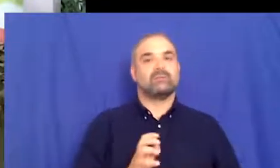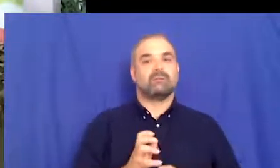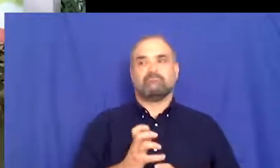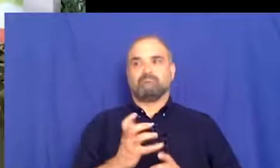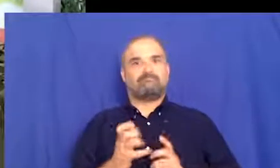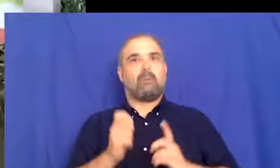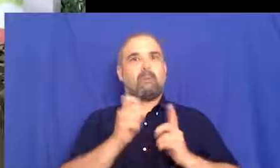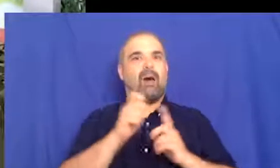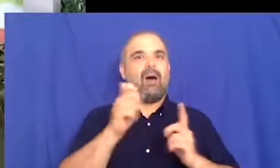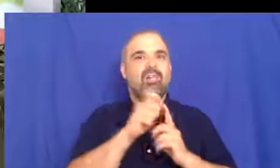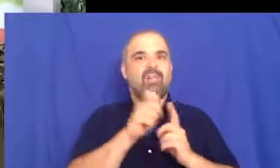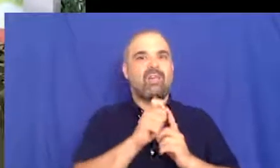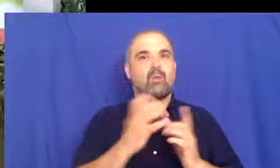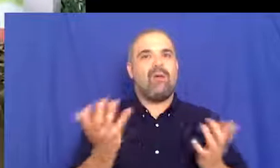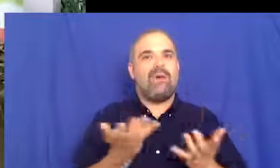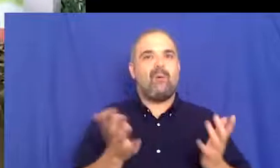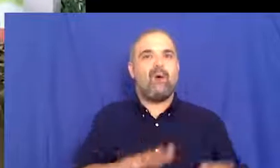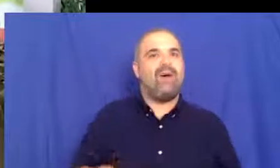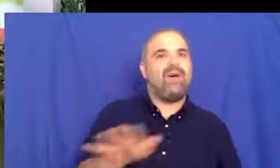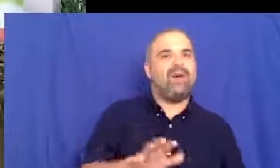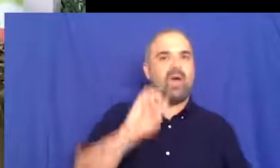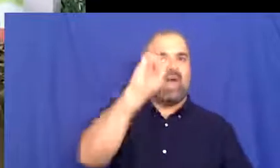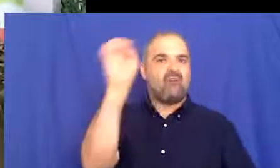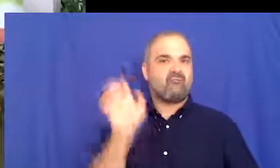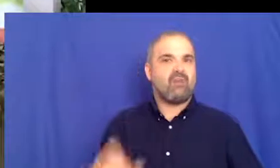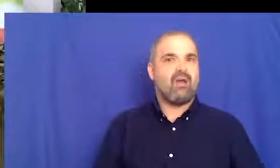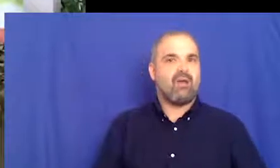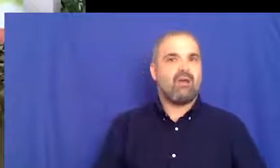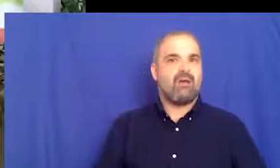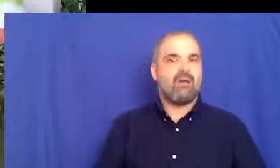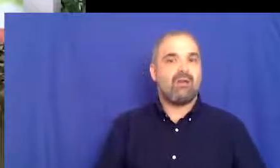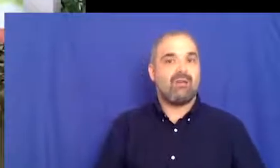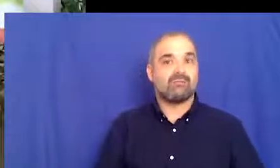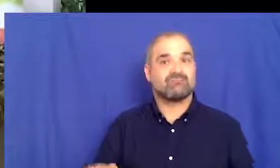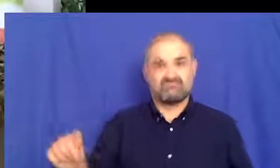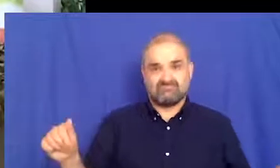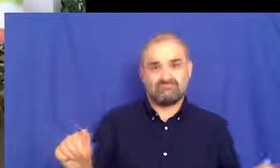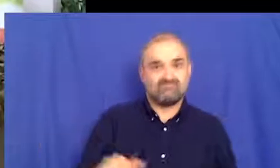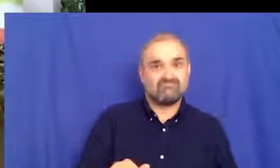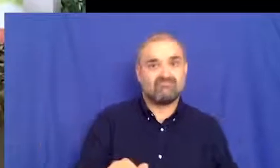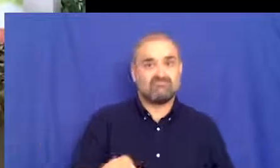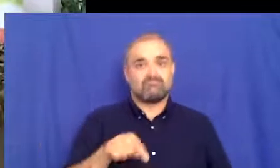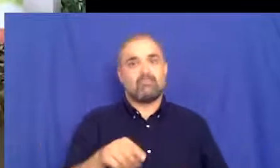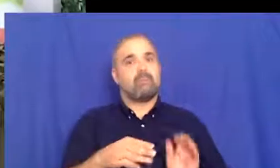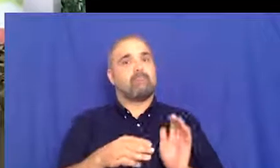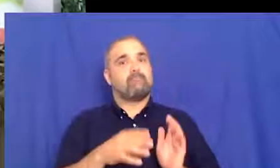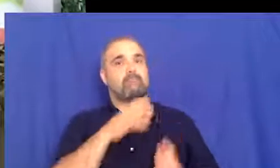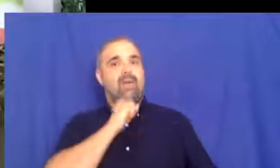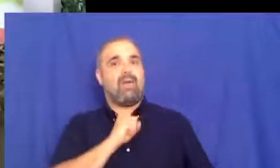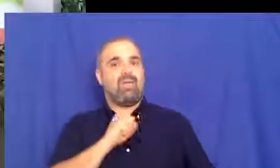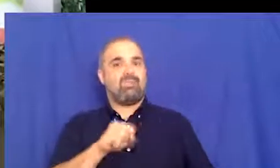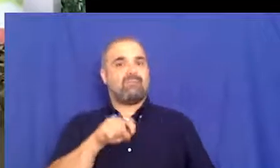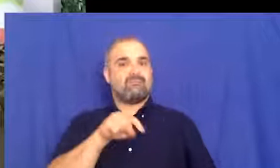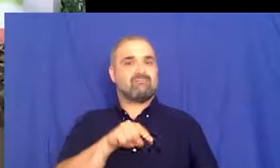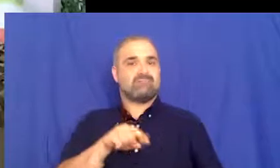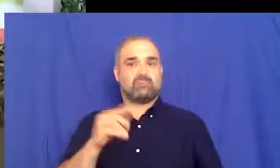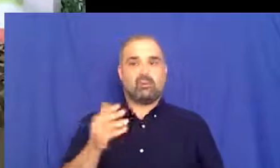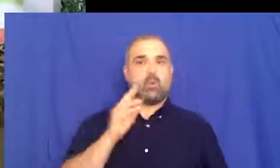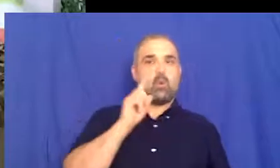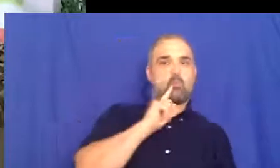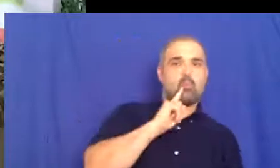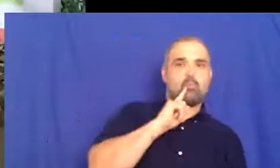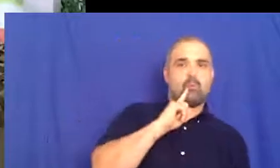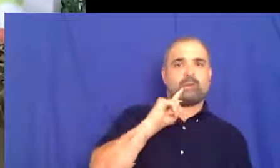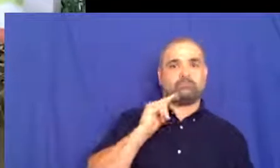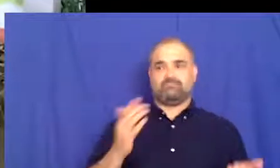in Africa, and they measure about 6 foot in length, so just a little bit shorter than him. And the males, which Monty is,